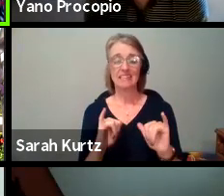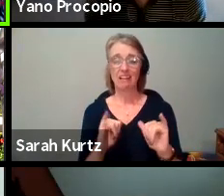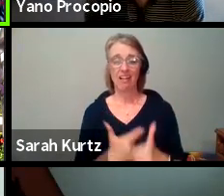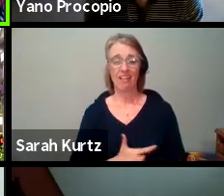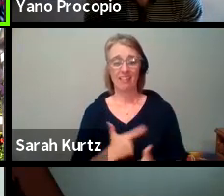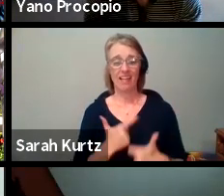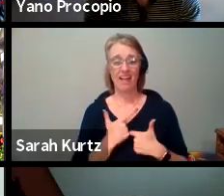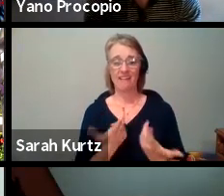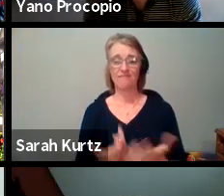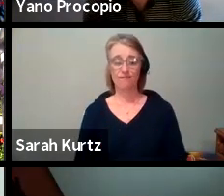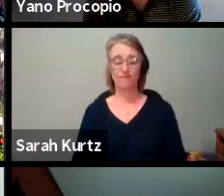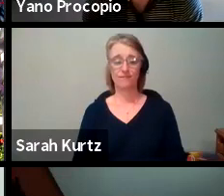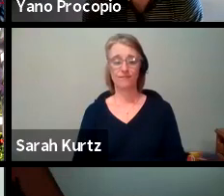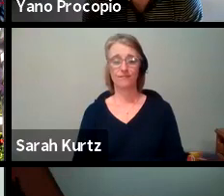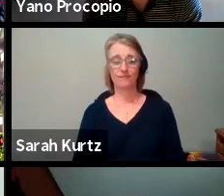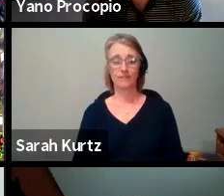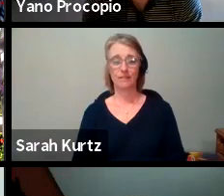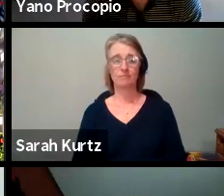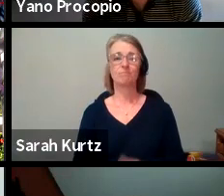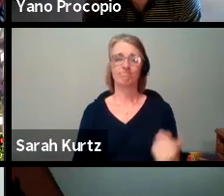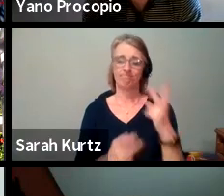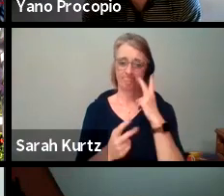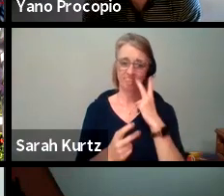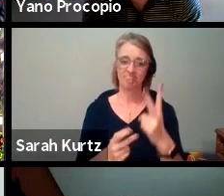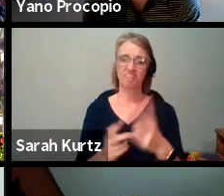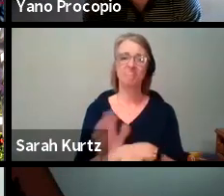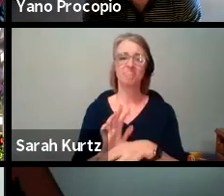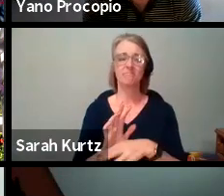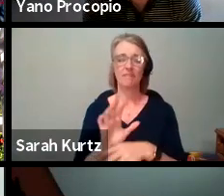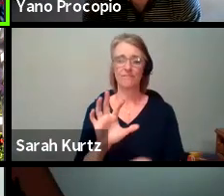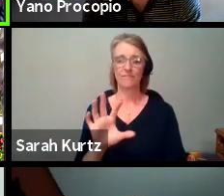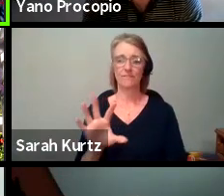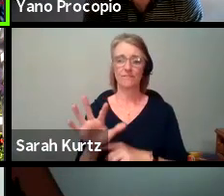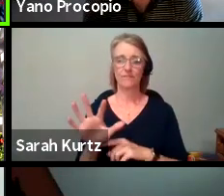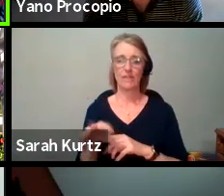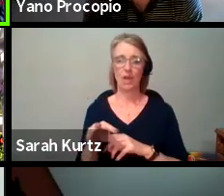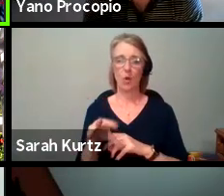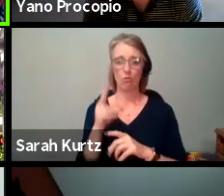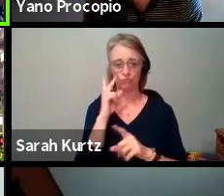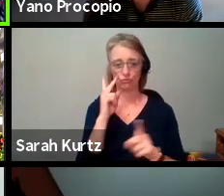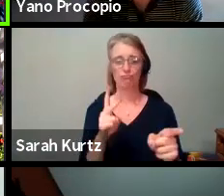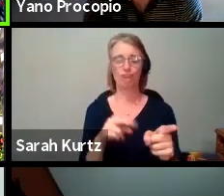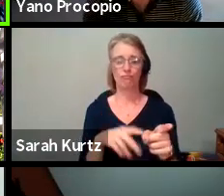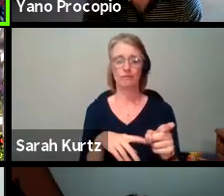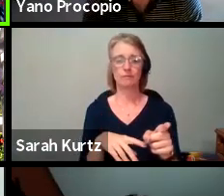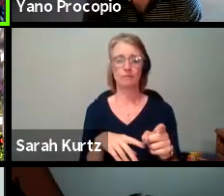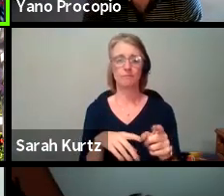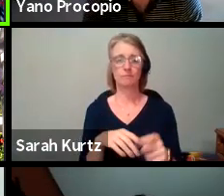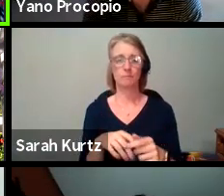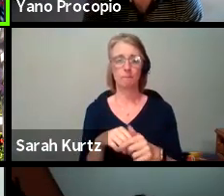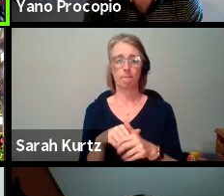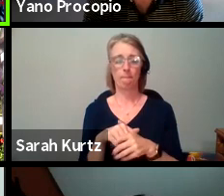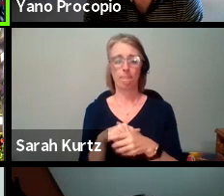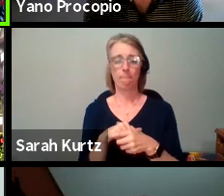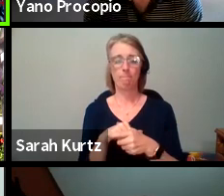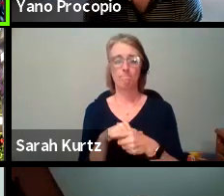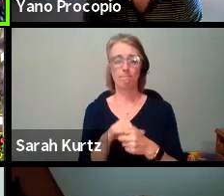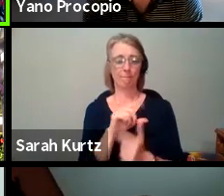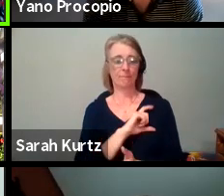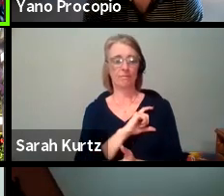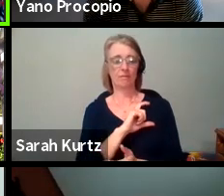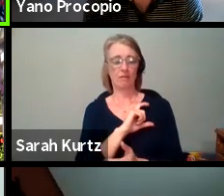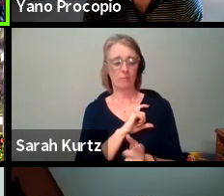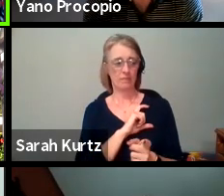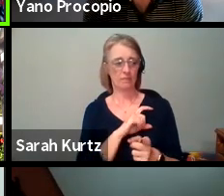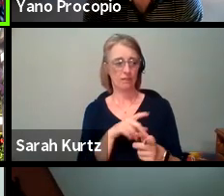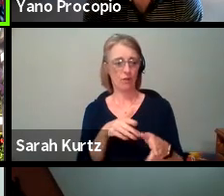alive. Absolutely. I saw that. Did you see that? I saw that. And then the coup de grace is the police officer allowed